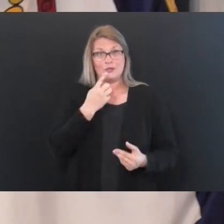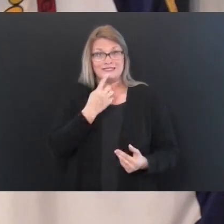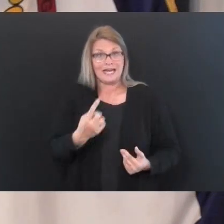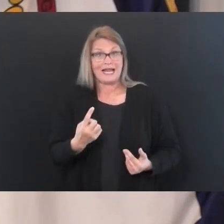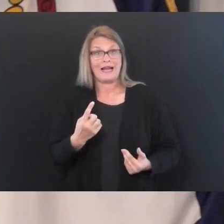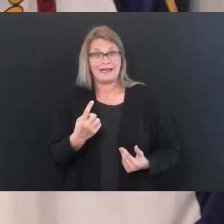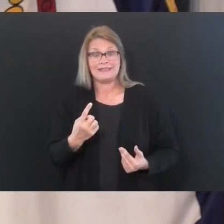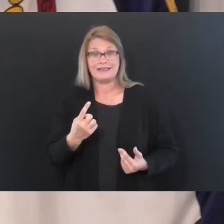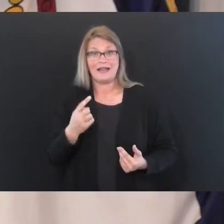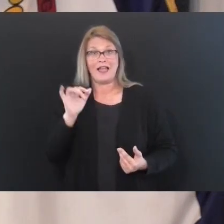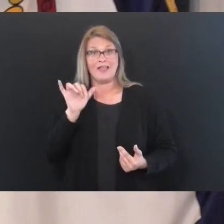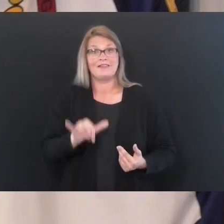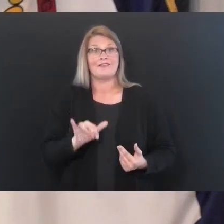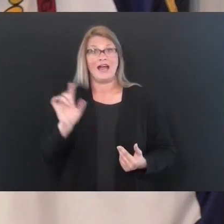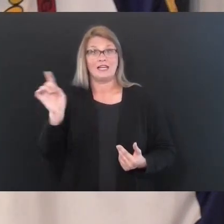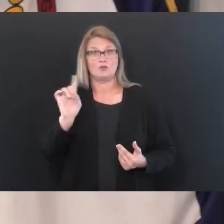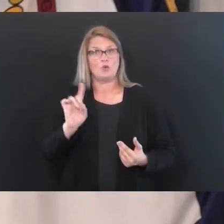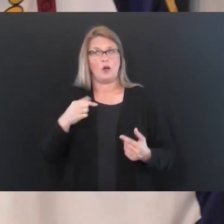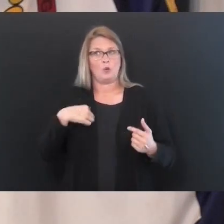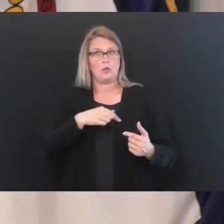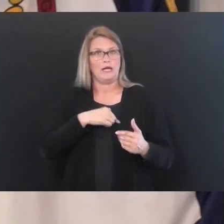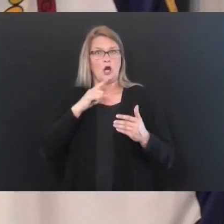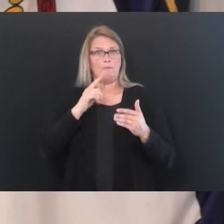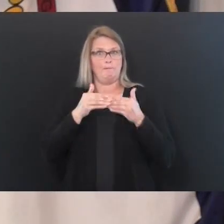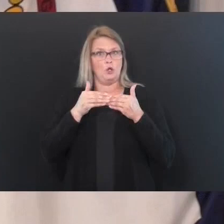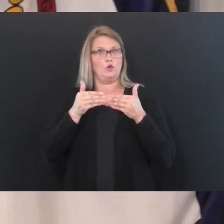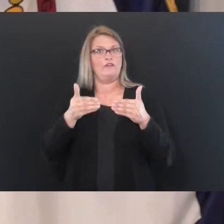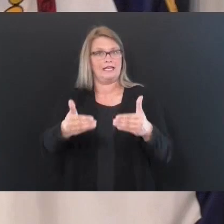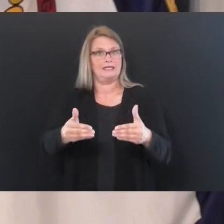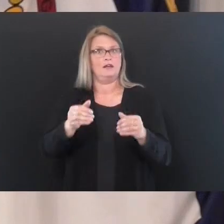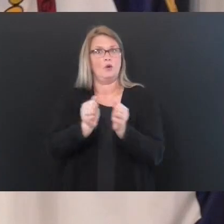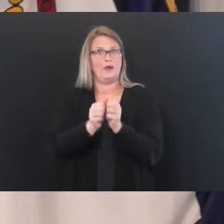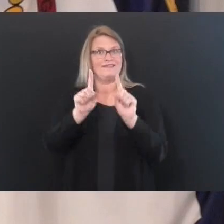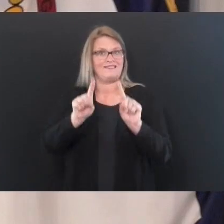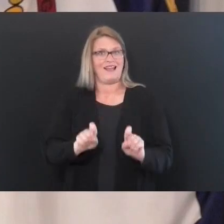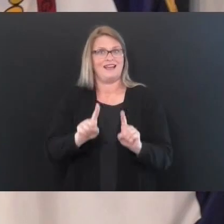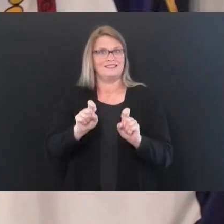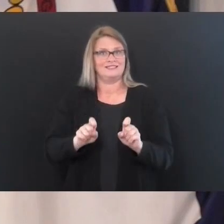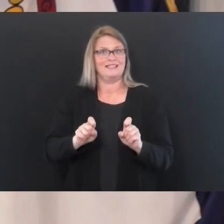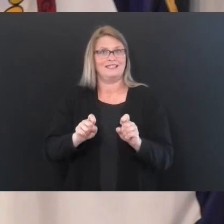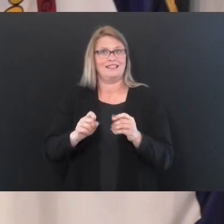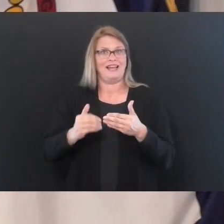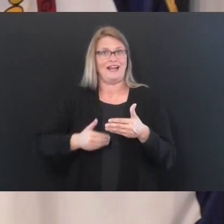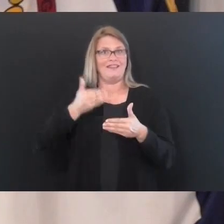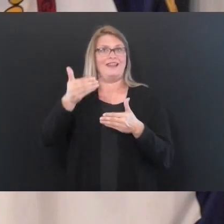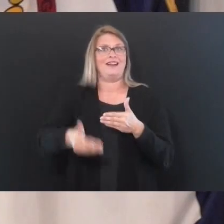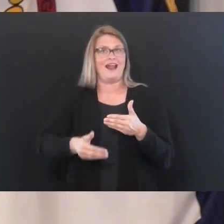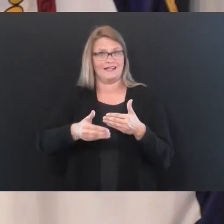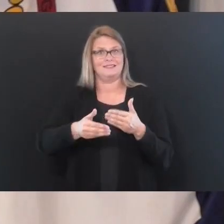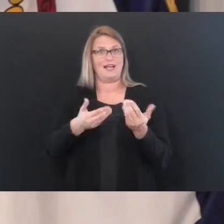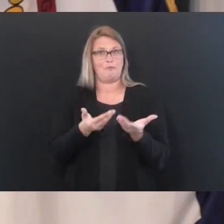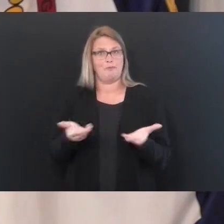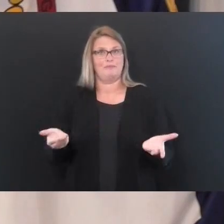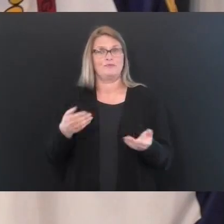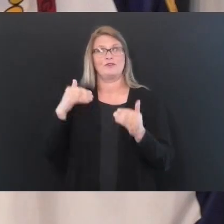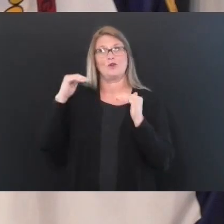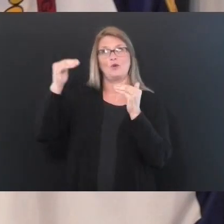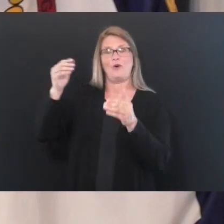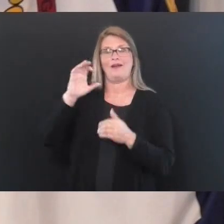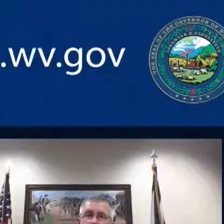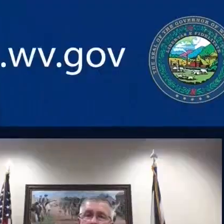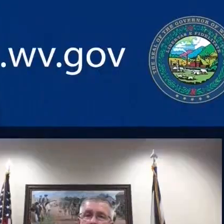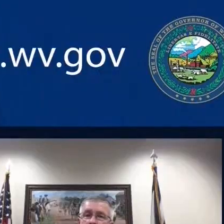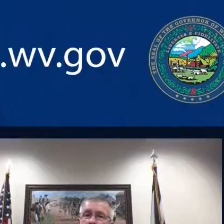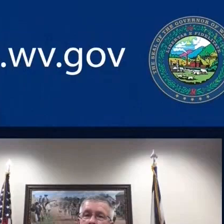is exactly where we're moving as far as the testing in the next steps. And so Dr. Marsh, take over from there. I'm